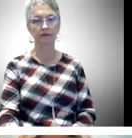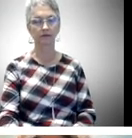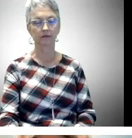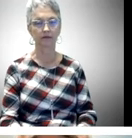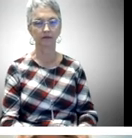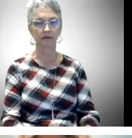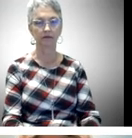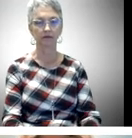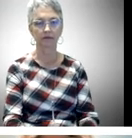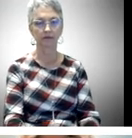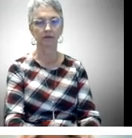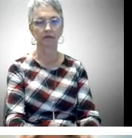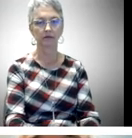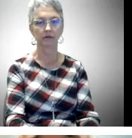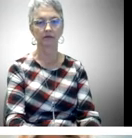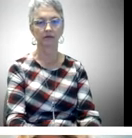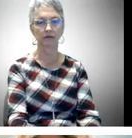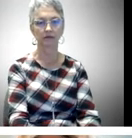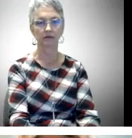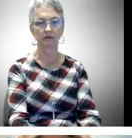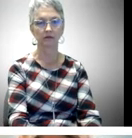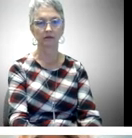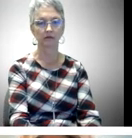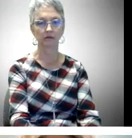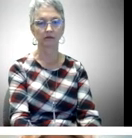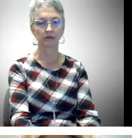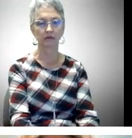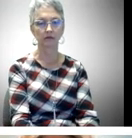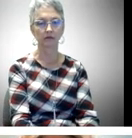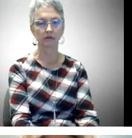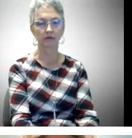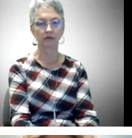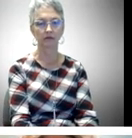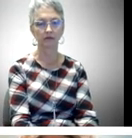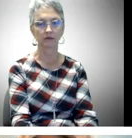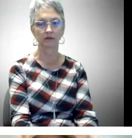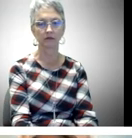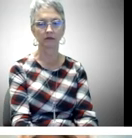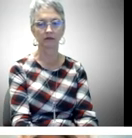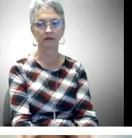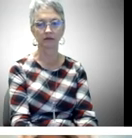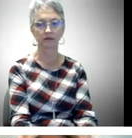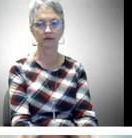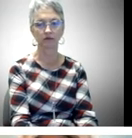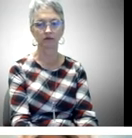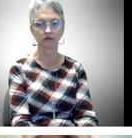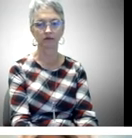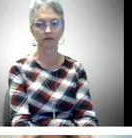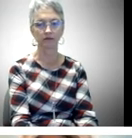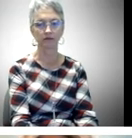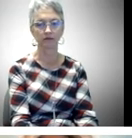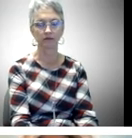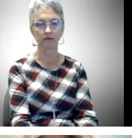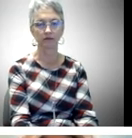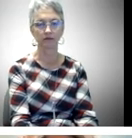who they could talk to. And a lot of examples where the guardian was, I mean, basically preventing